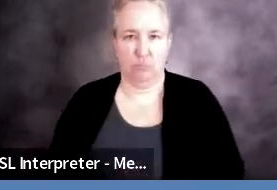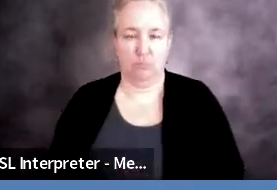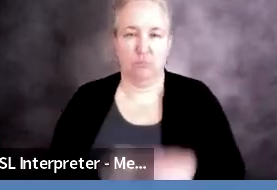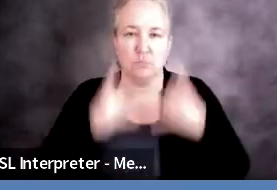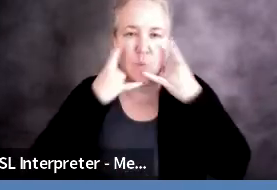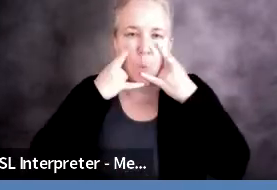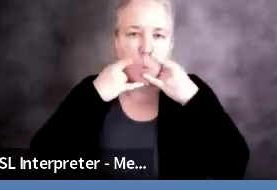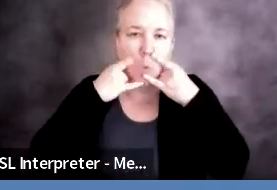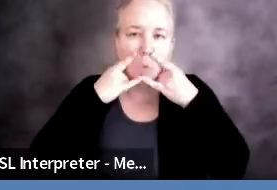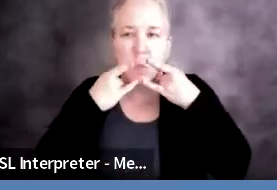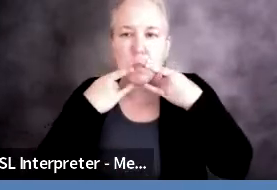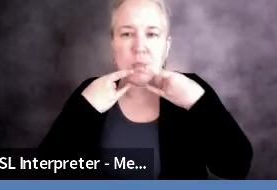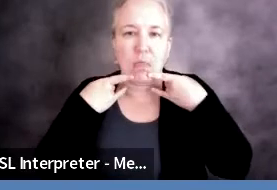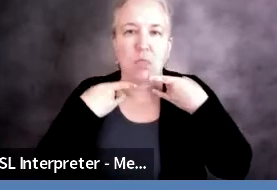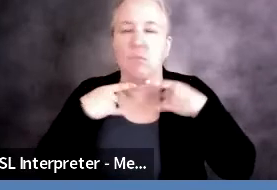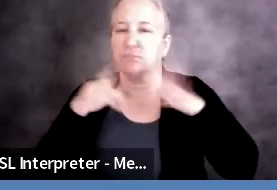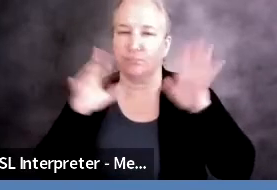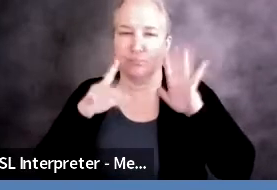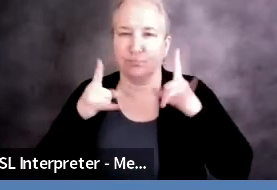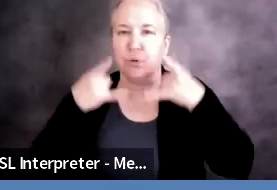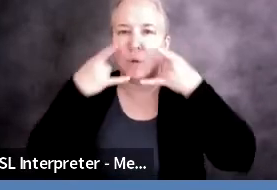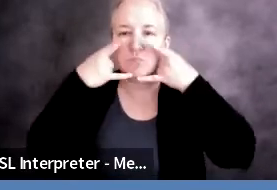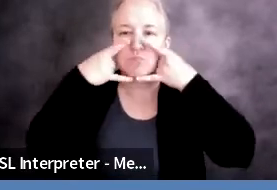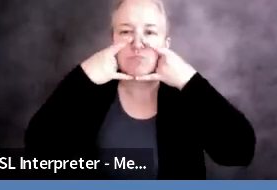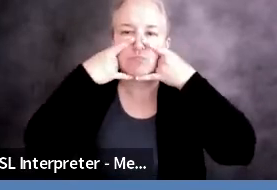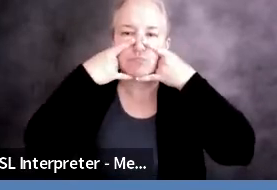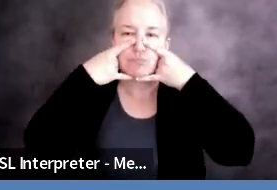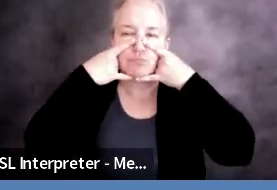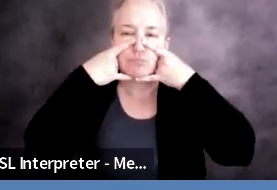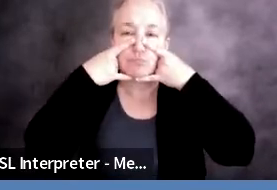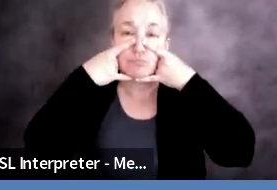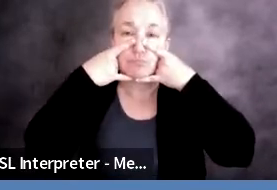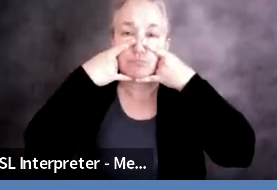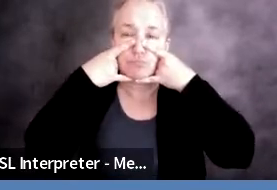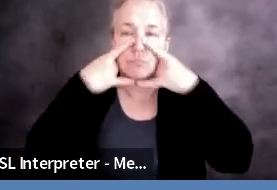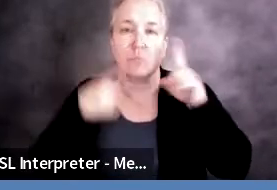You need to wear a mask that fits snugly over your nose and your mouth.